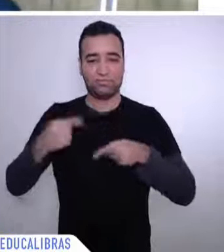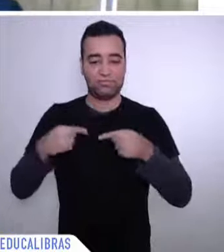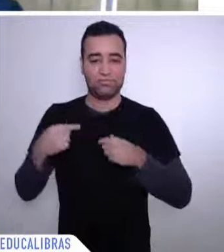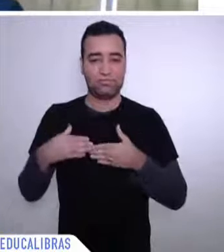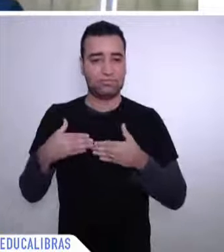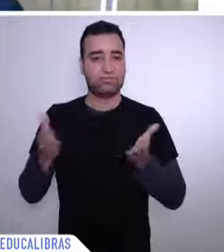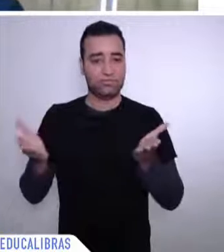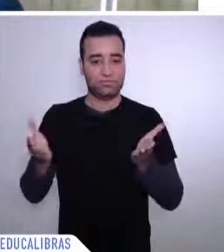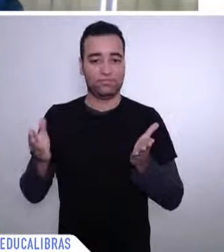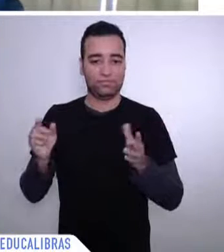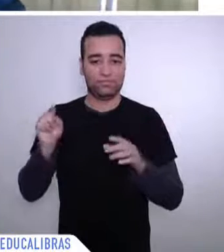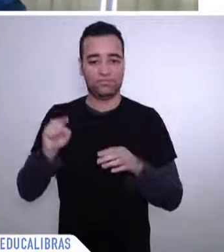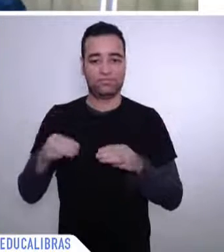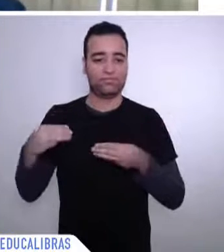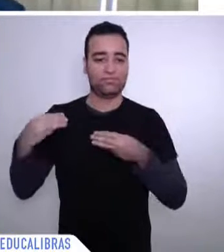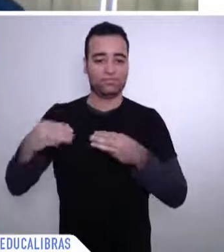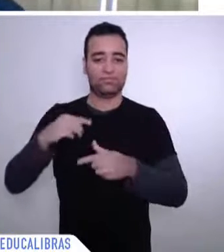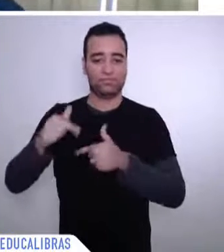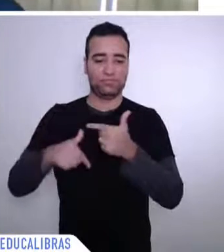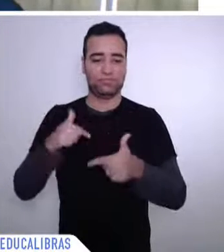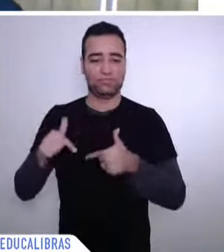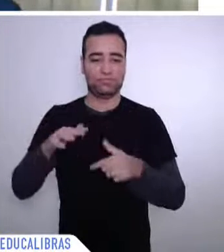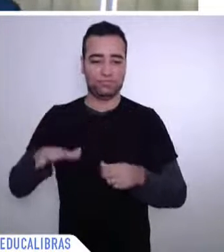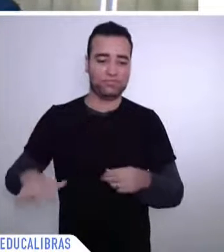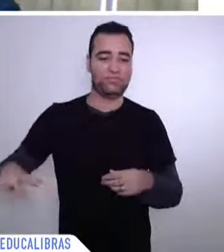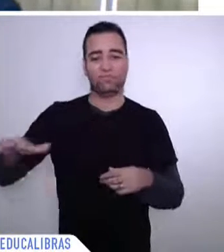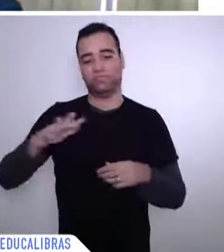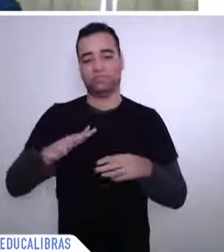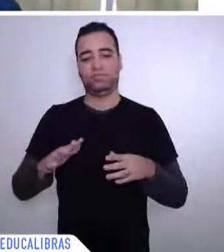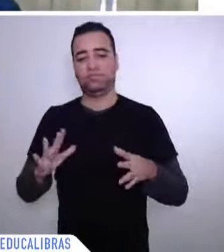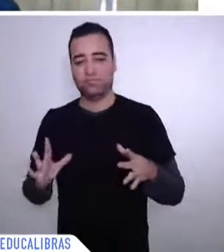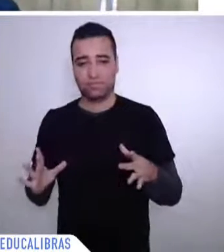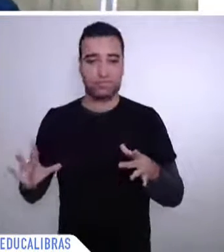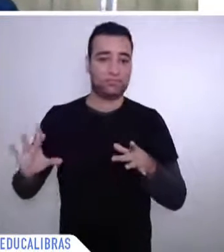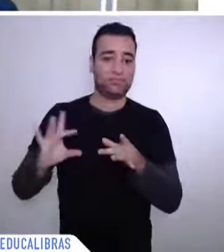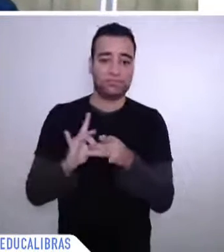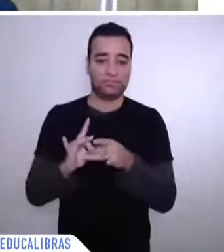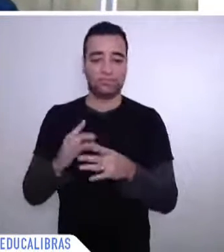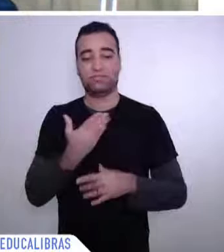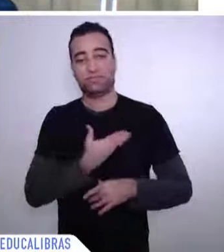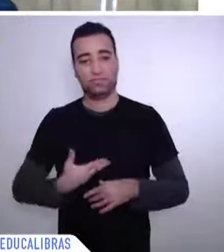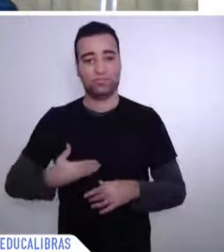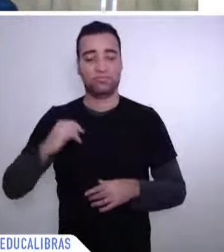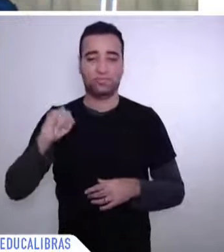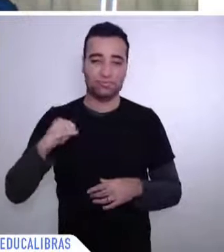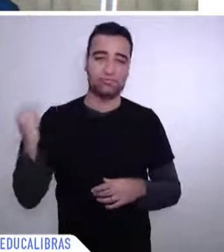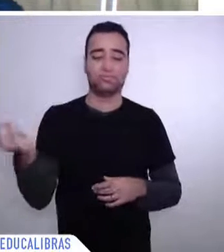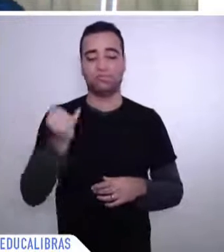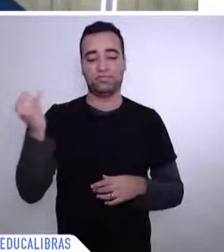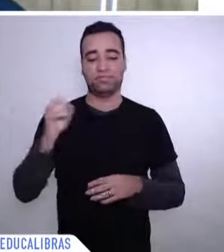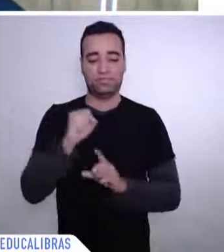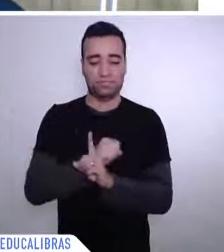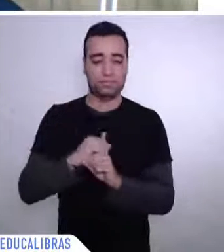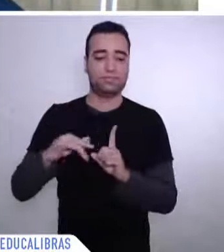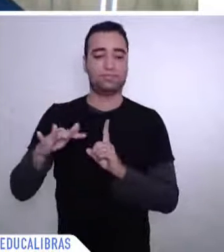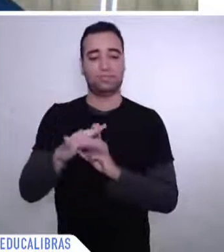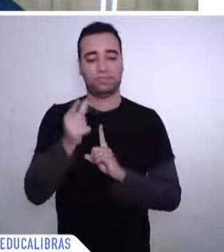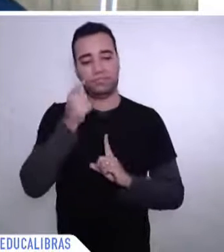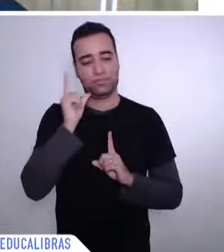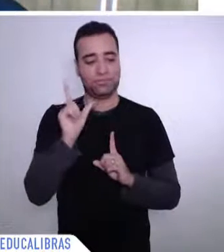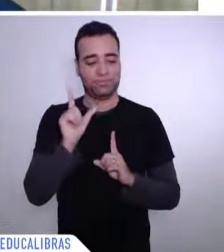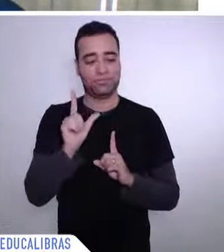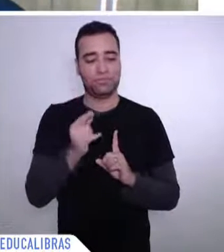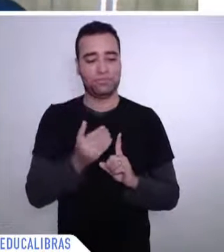So the public policies that involve the Ministry of Labor as part of the government is of utmost